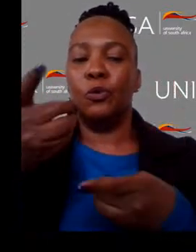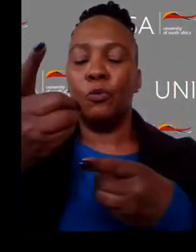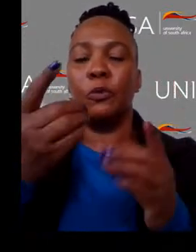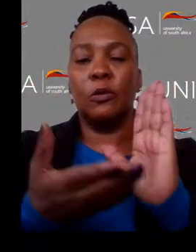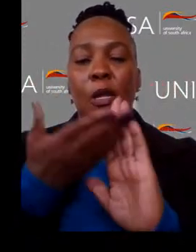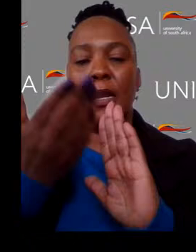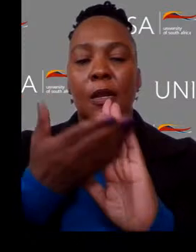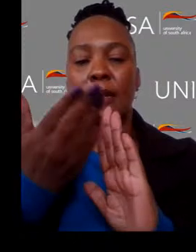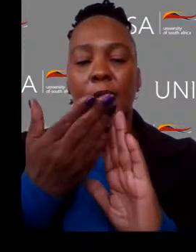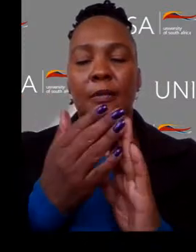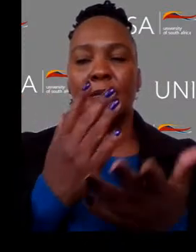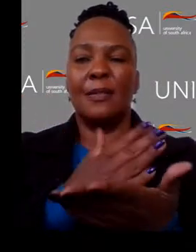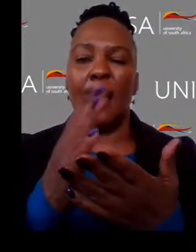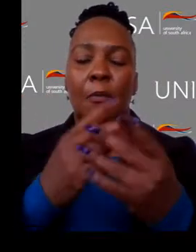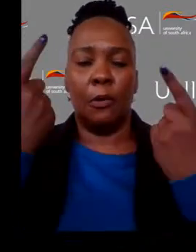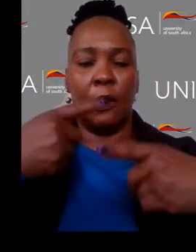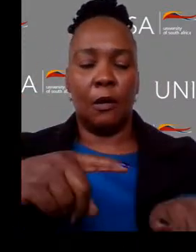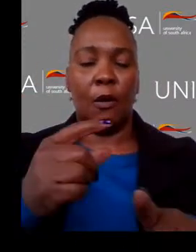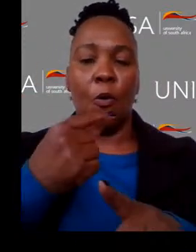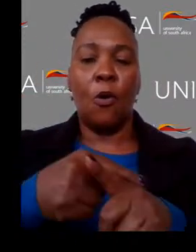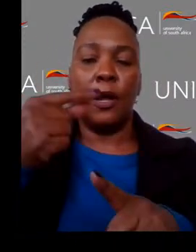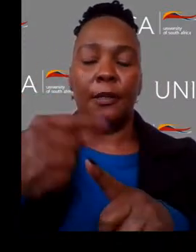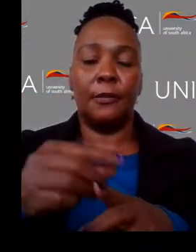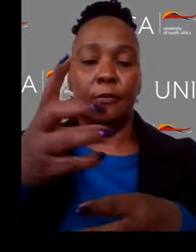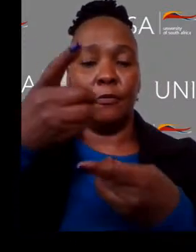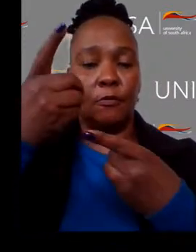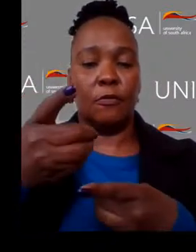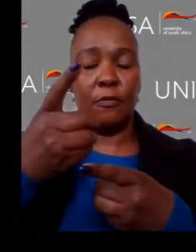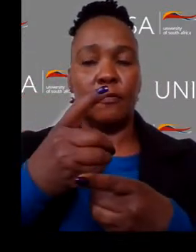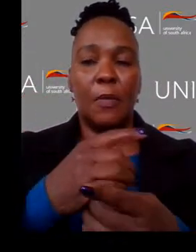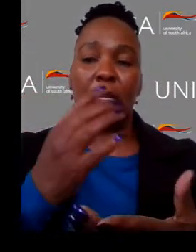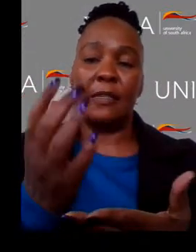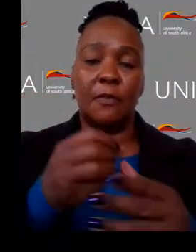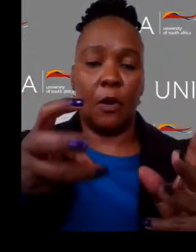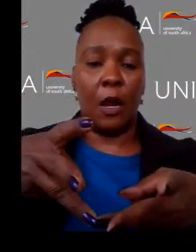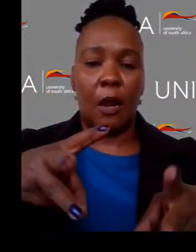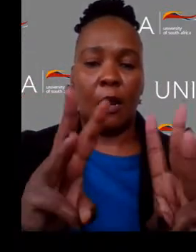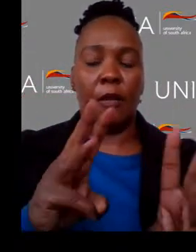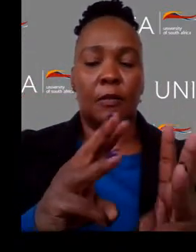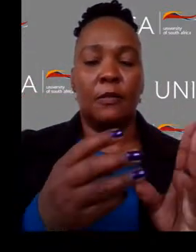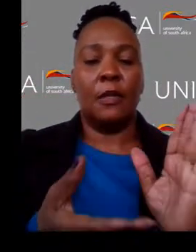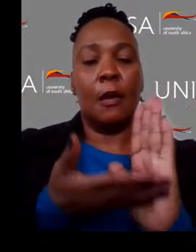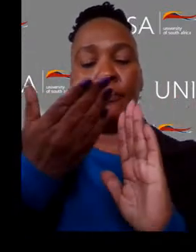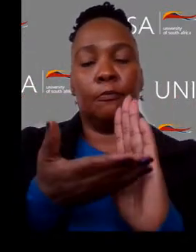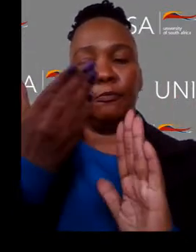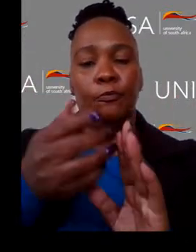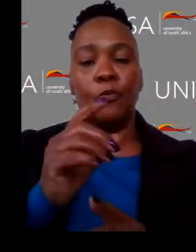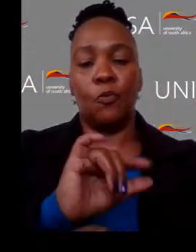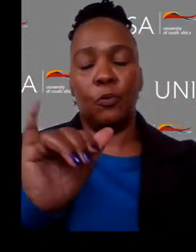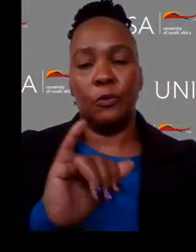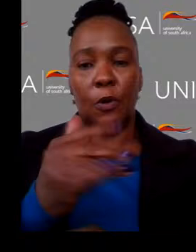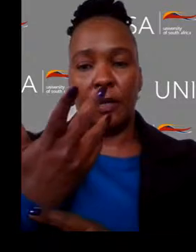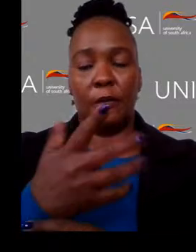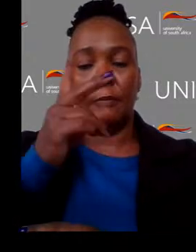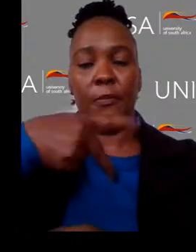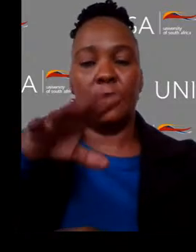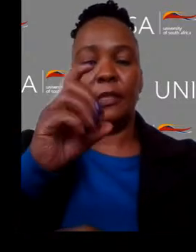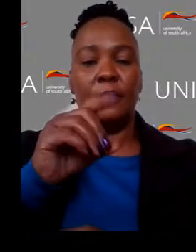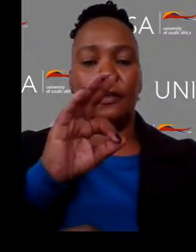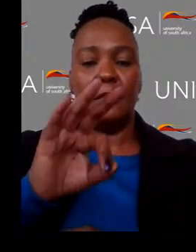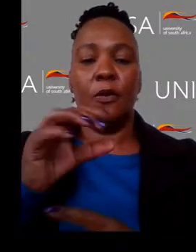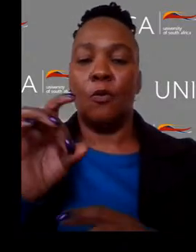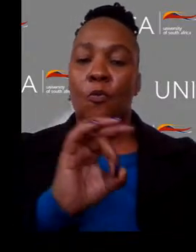do allow for Word documents, but the safest route is always to upload a PDF document. So once you uploaded